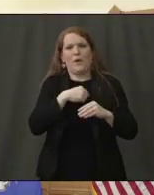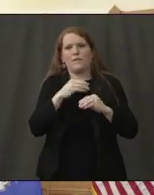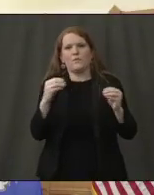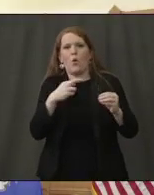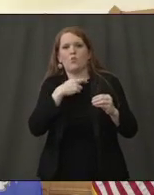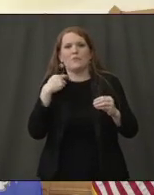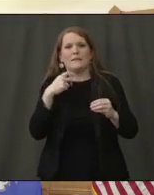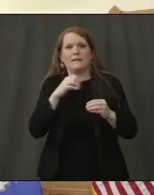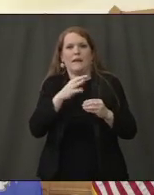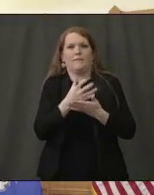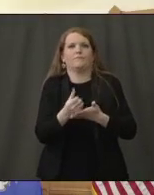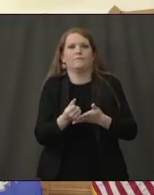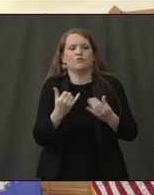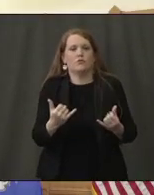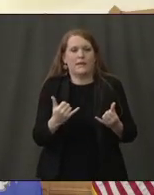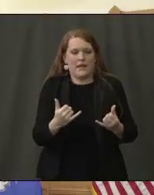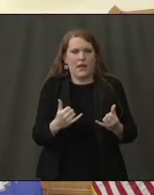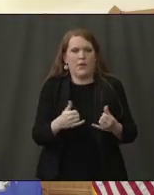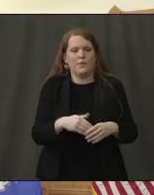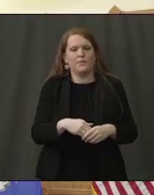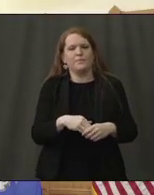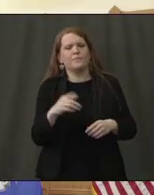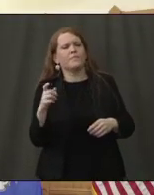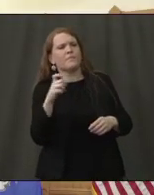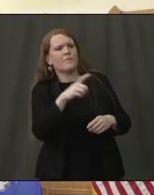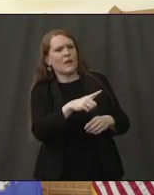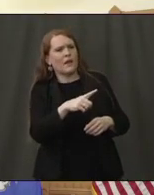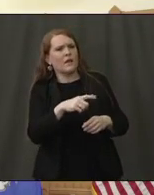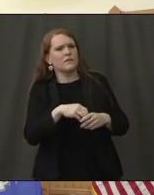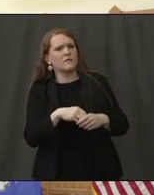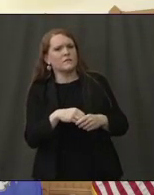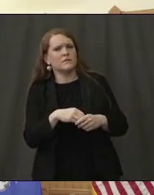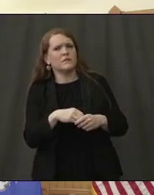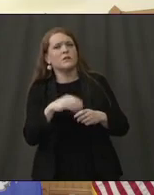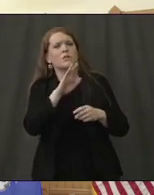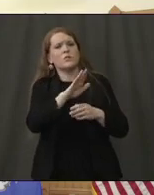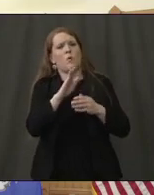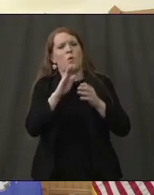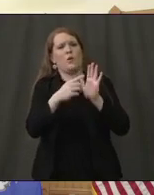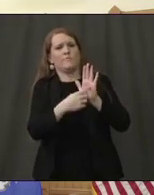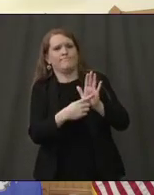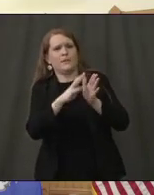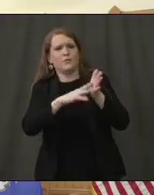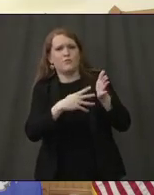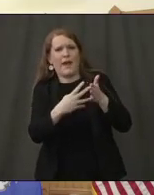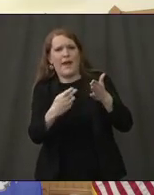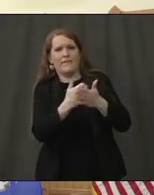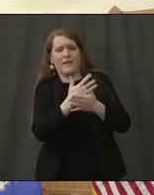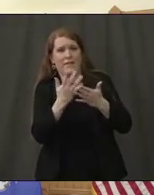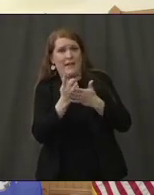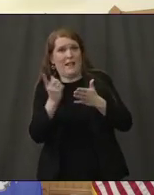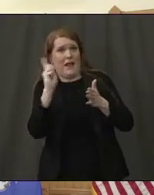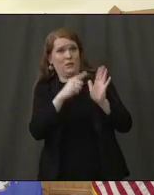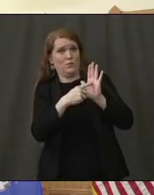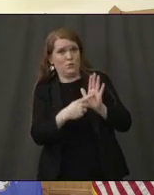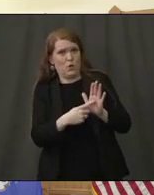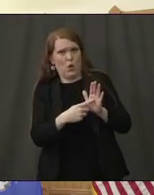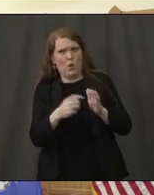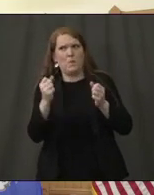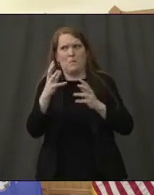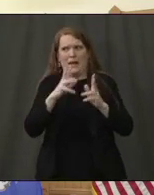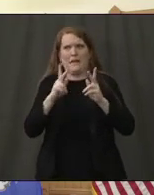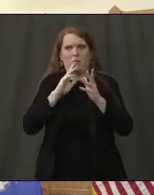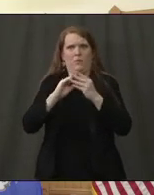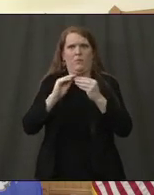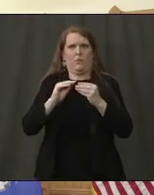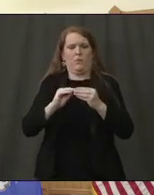And then we've gotten a lot of response to your guys' model from last week. It looks like it showed that as of today,